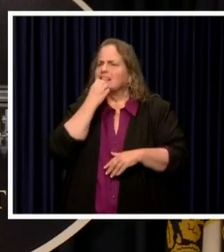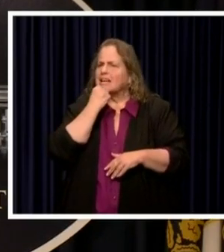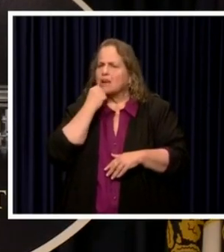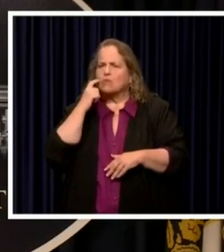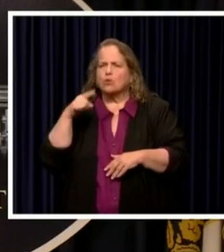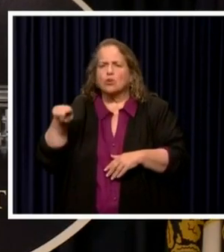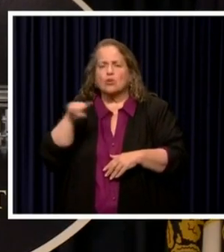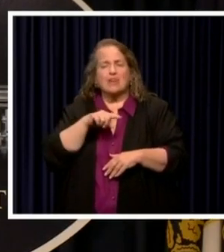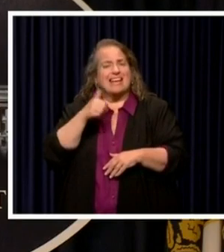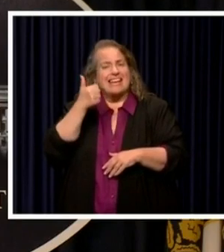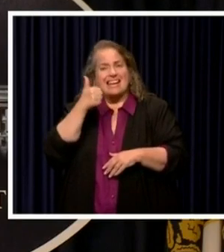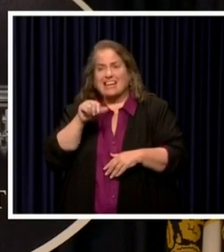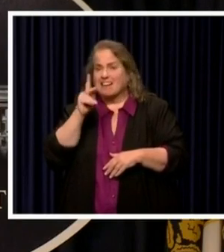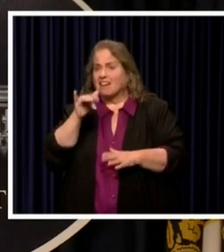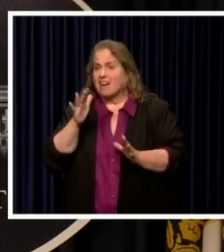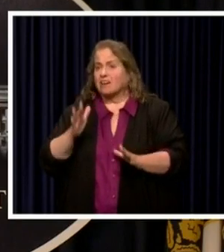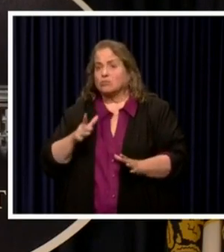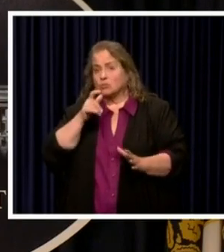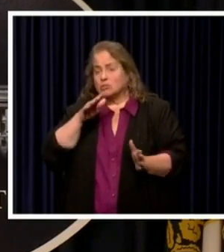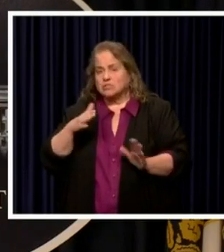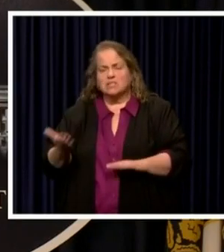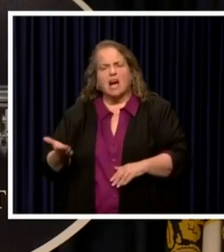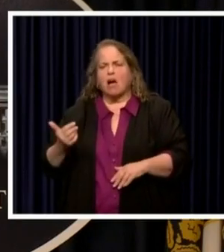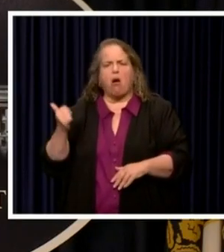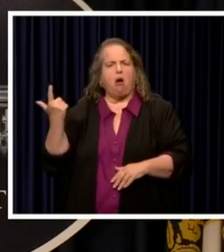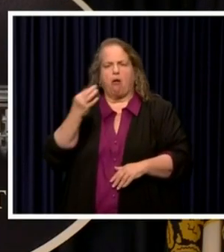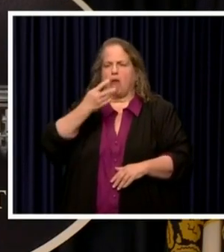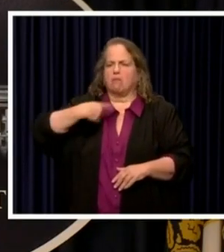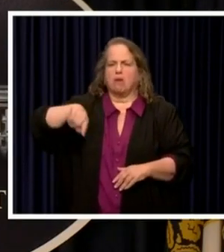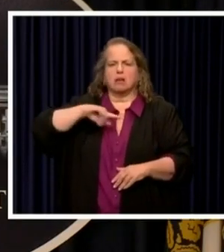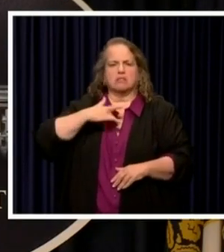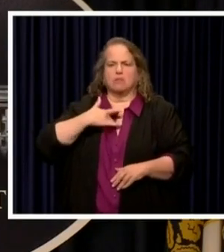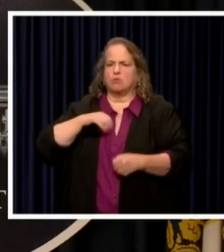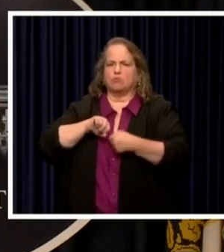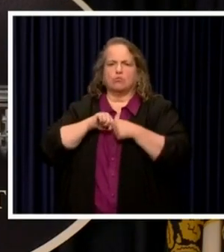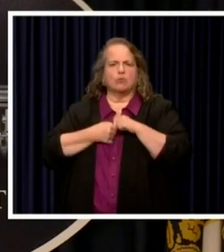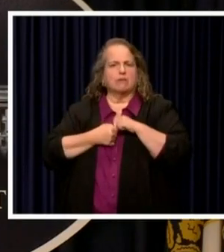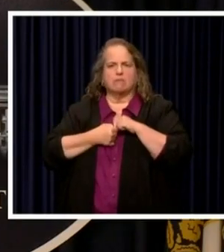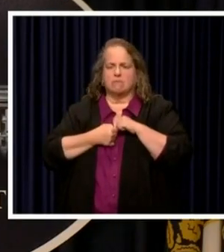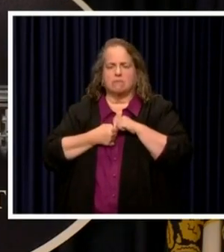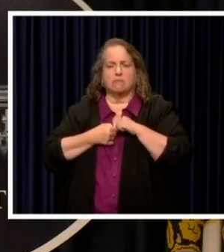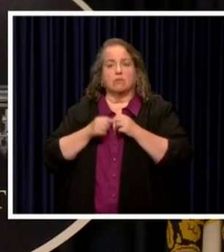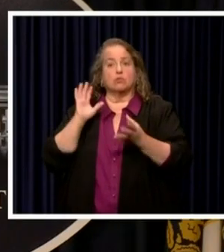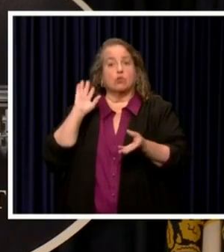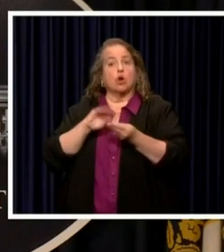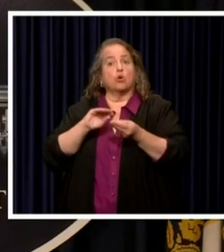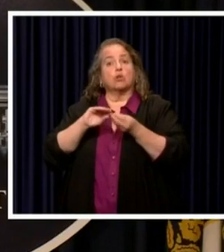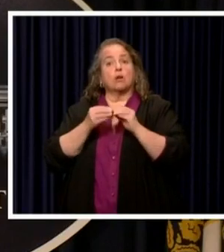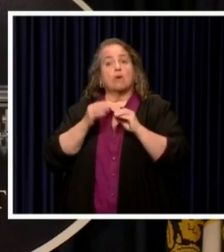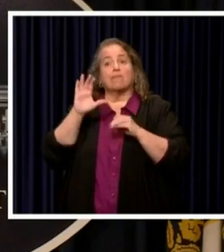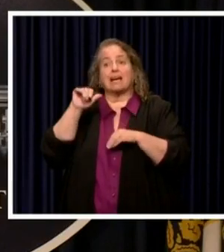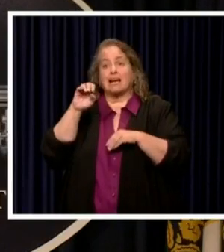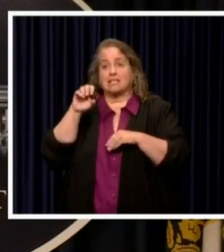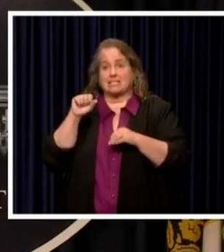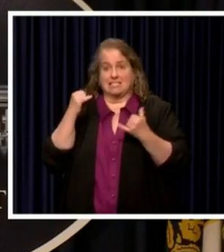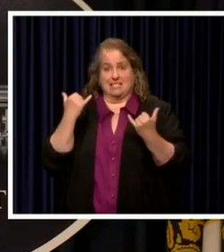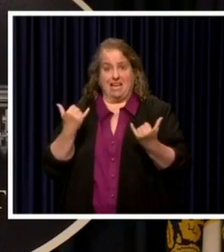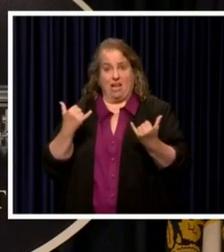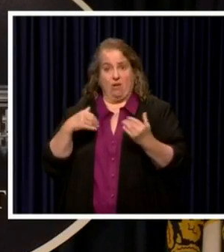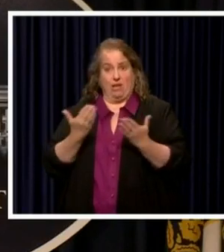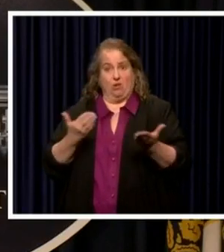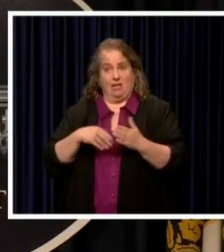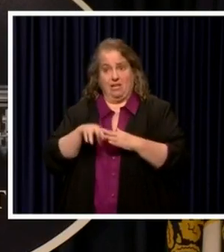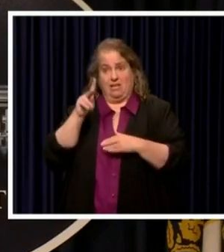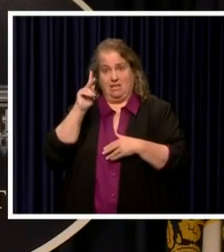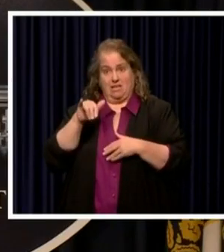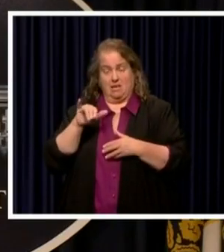is a loss to all of us. So our total number of cases that we can confirm of the coronavirus here in Kentucky,